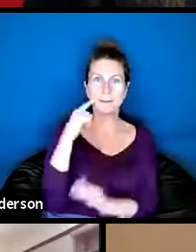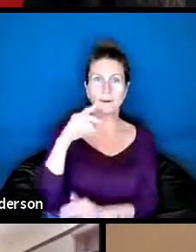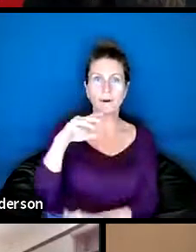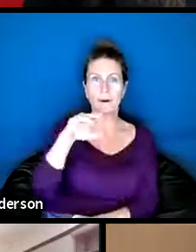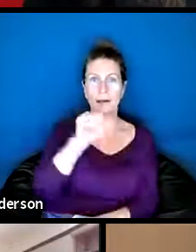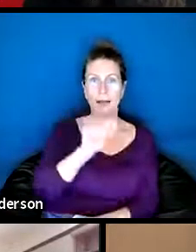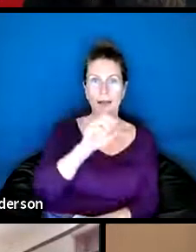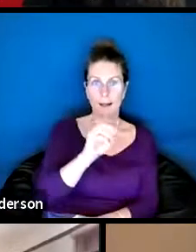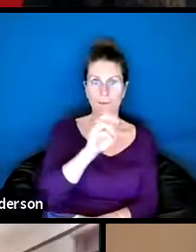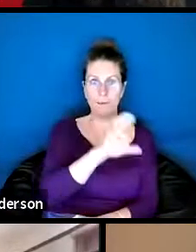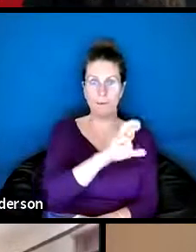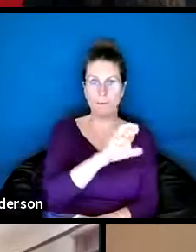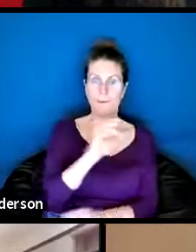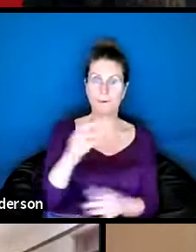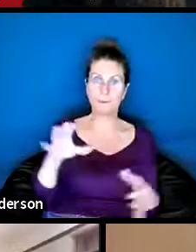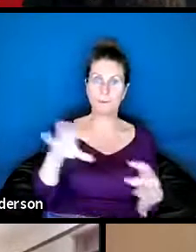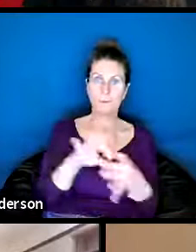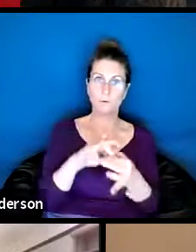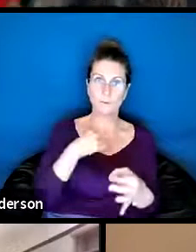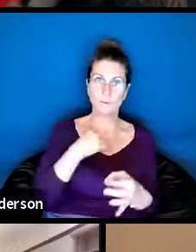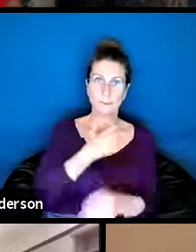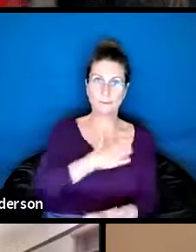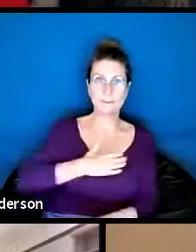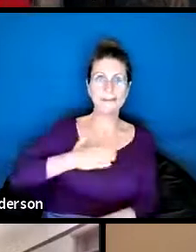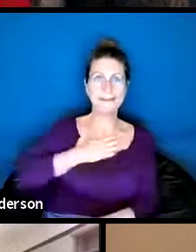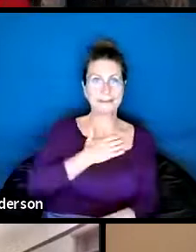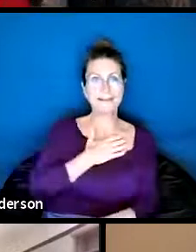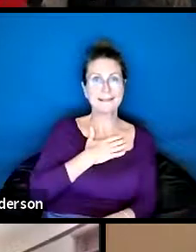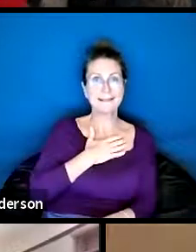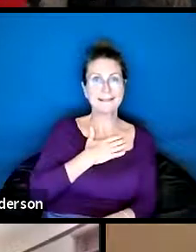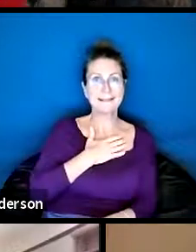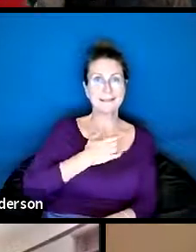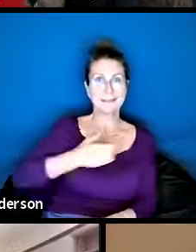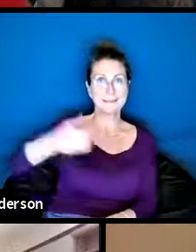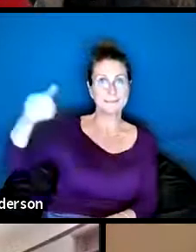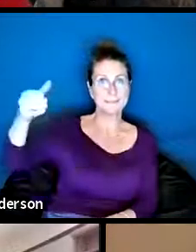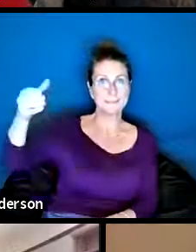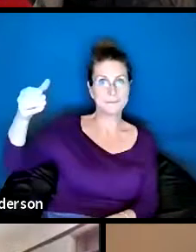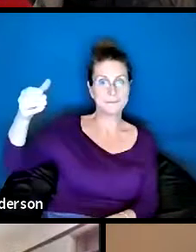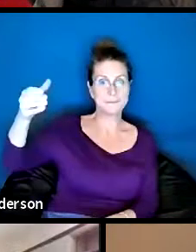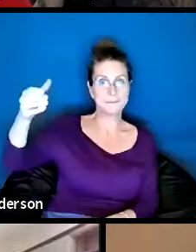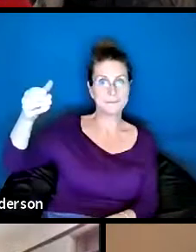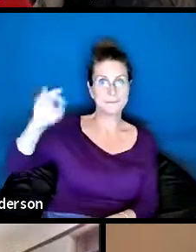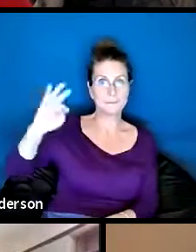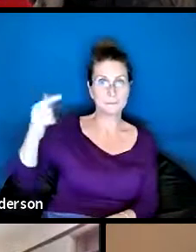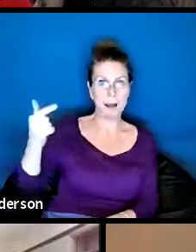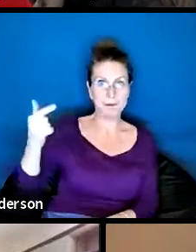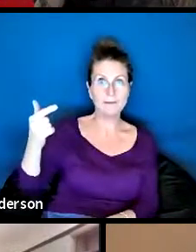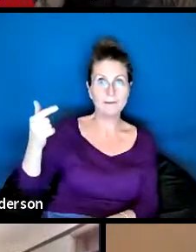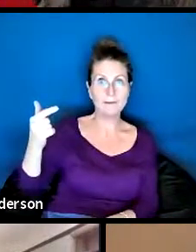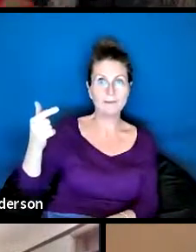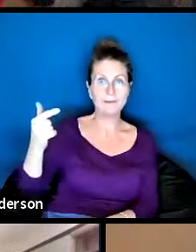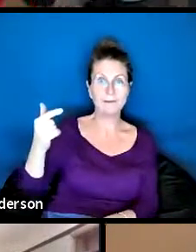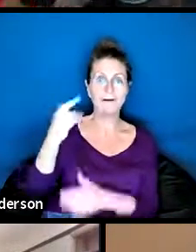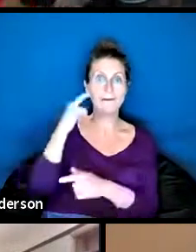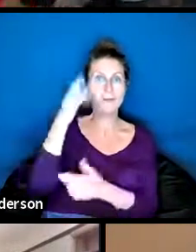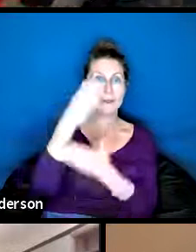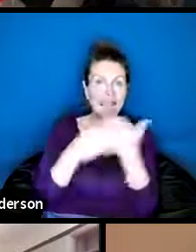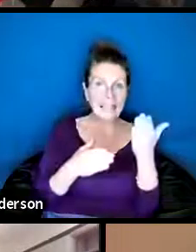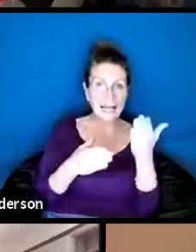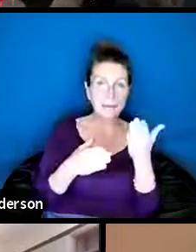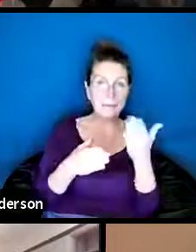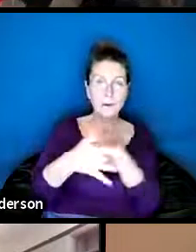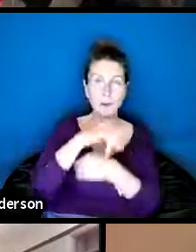So if you'll join me, please, and just raise a mug. In Canada, it's still early in the morning, so a mug is most